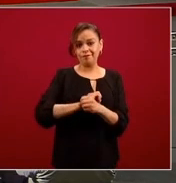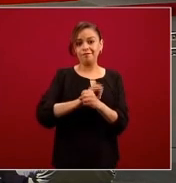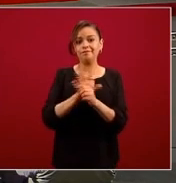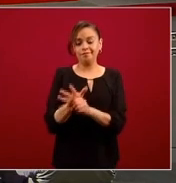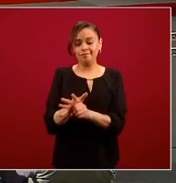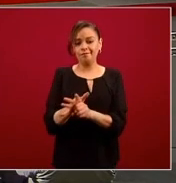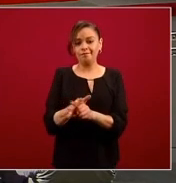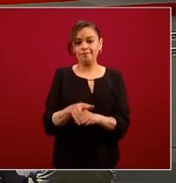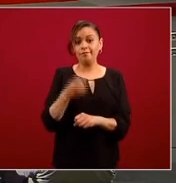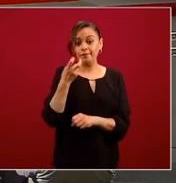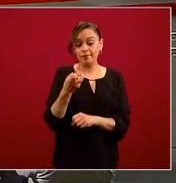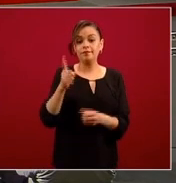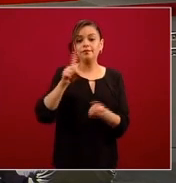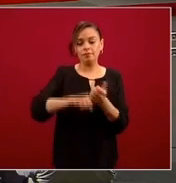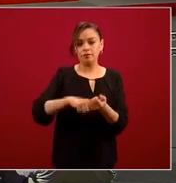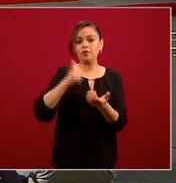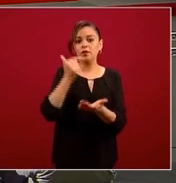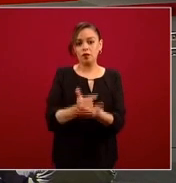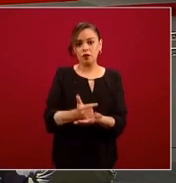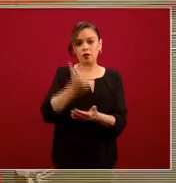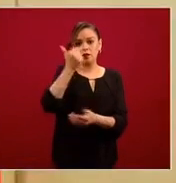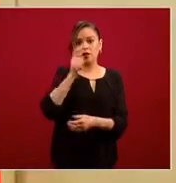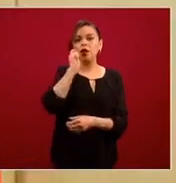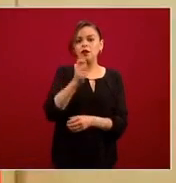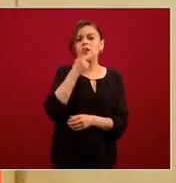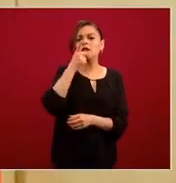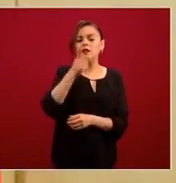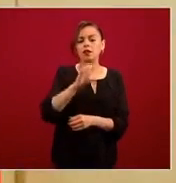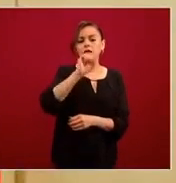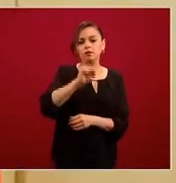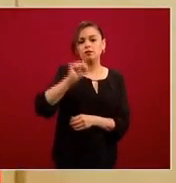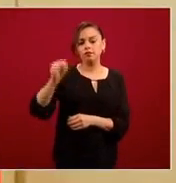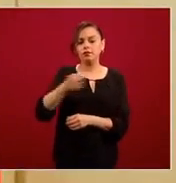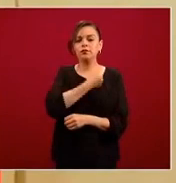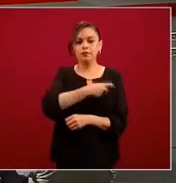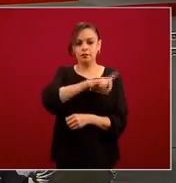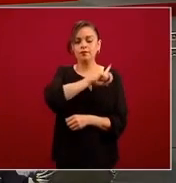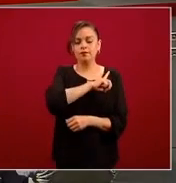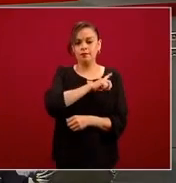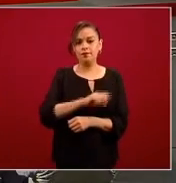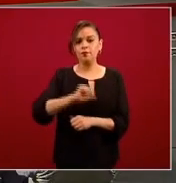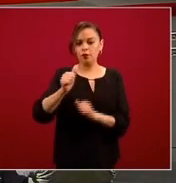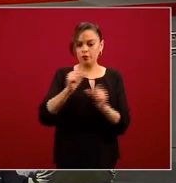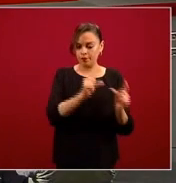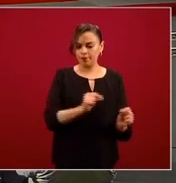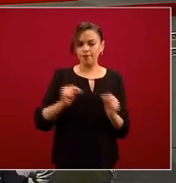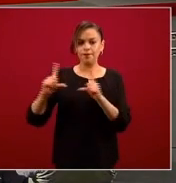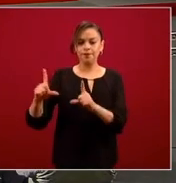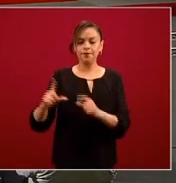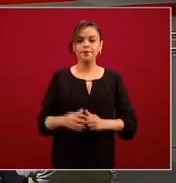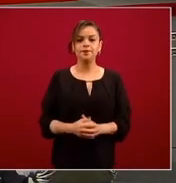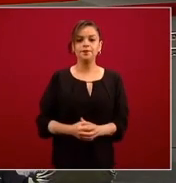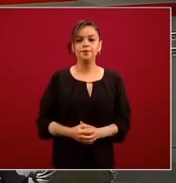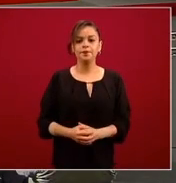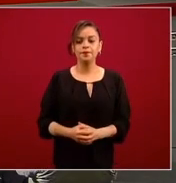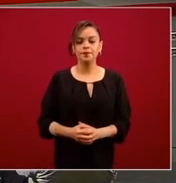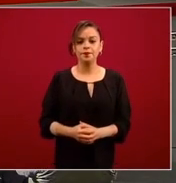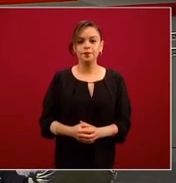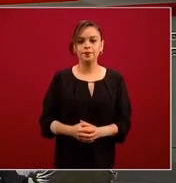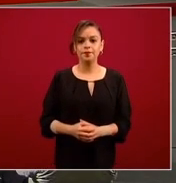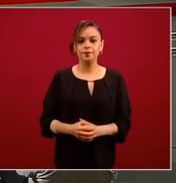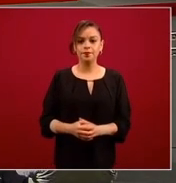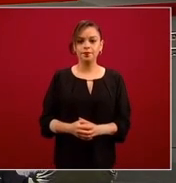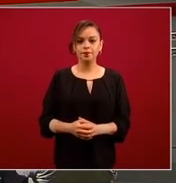in due time, so we can use them to fight this pandemic in the country.